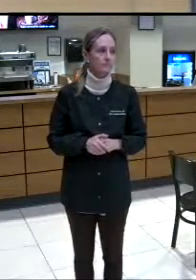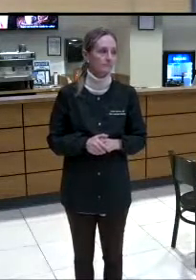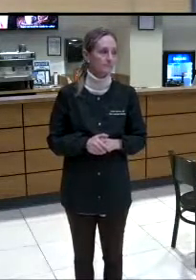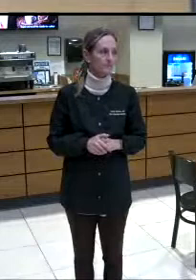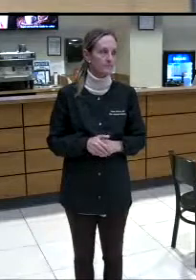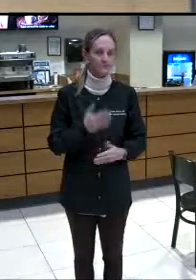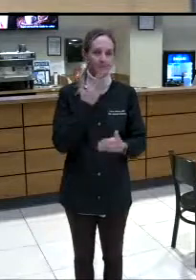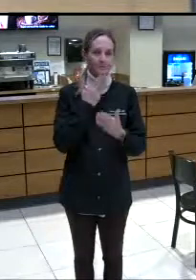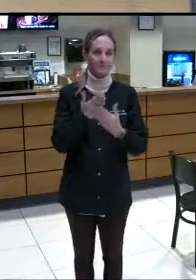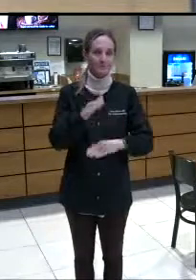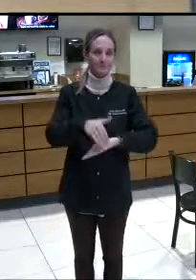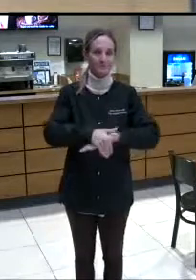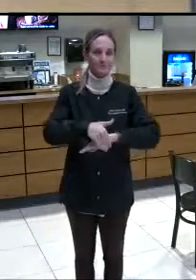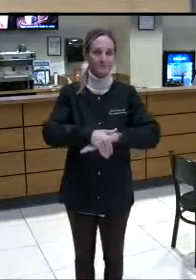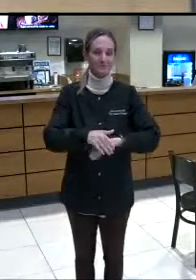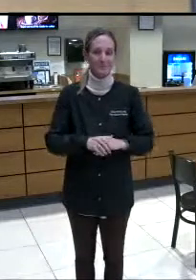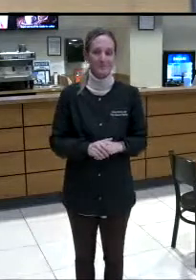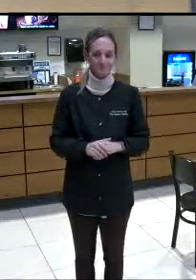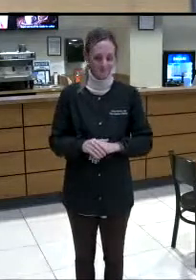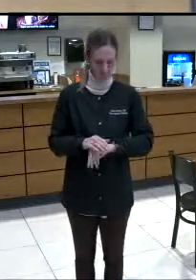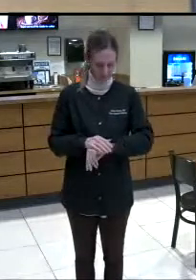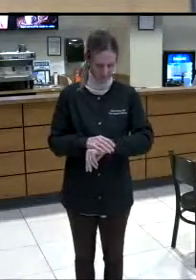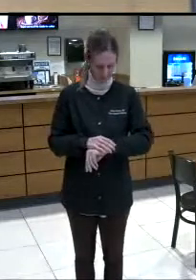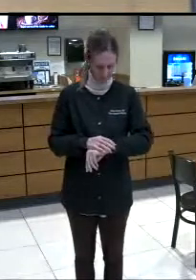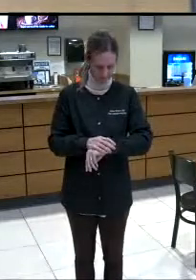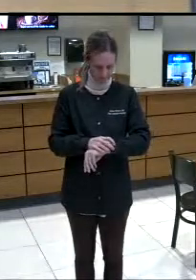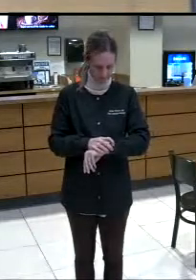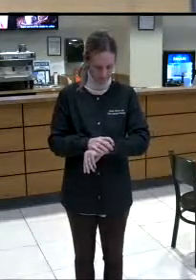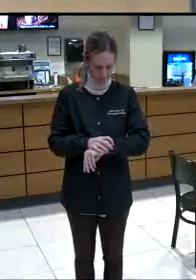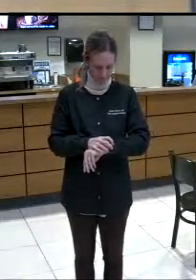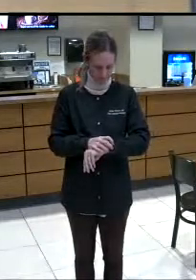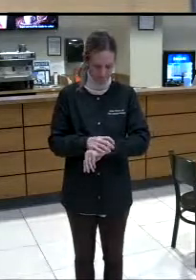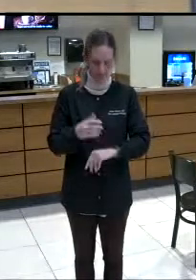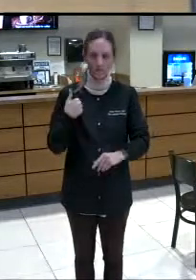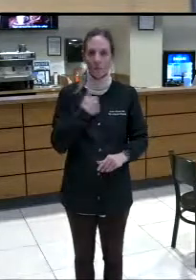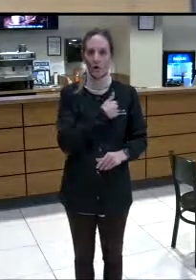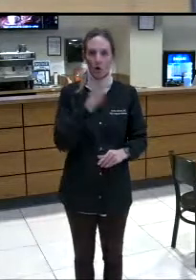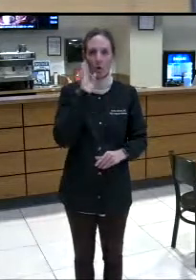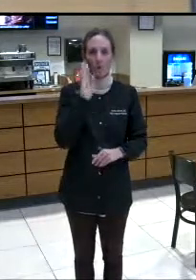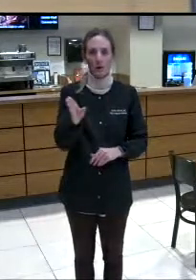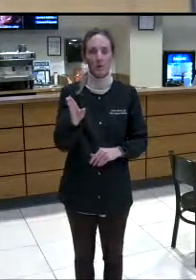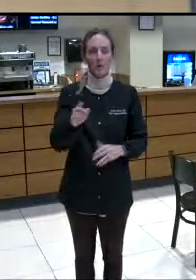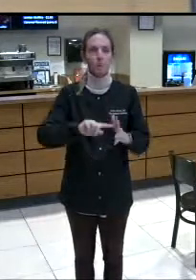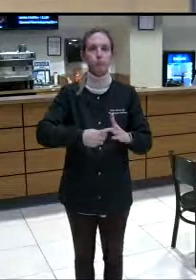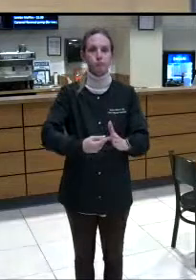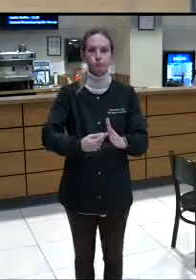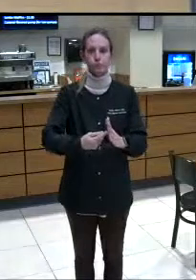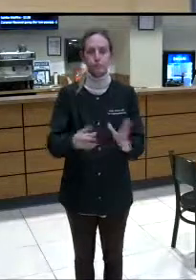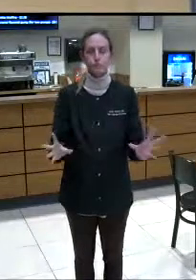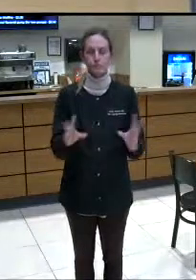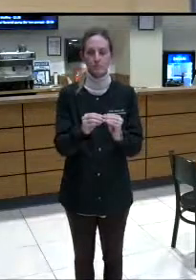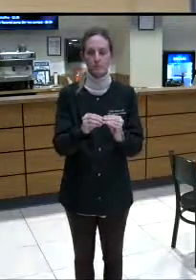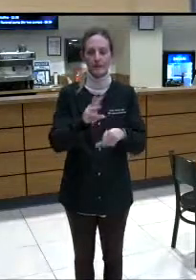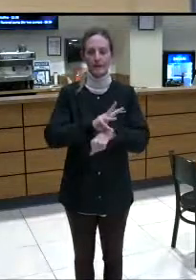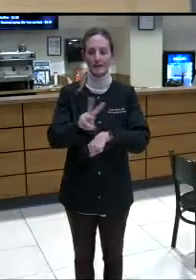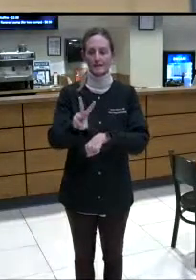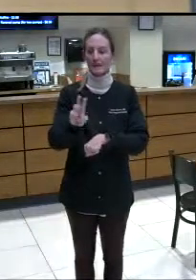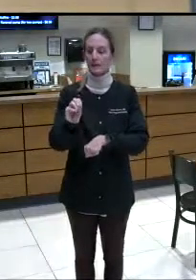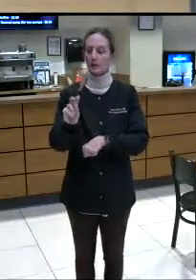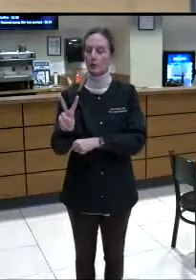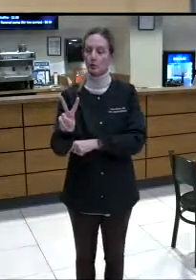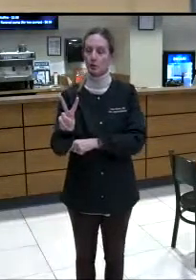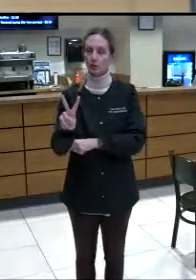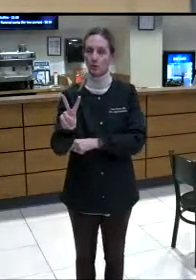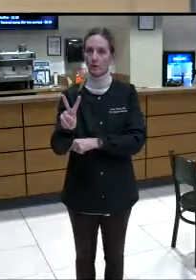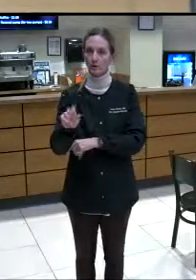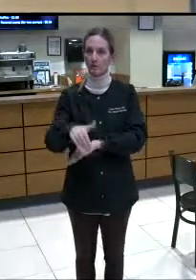Good evening. We are going to go ahead and call our meeting to order at 6:02 p.m. Dr.